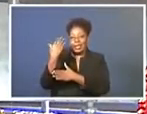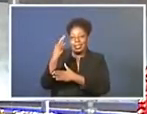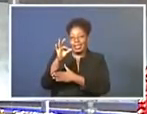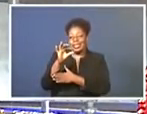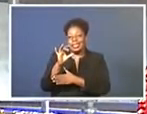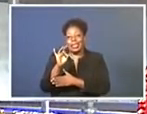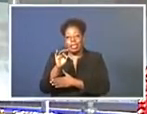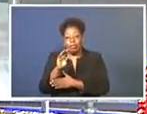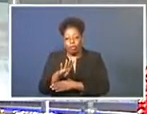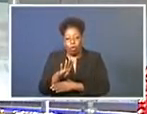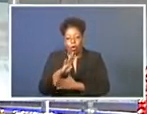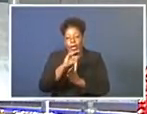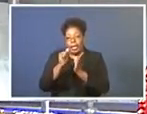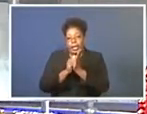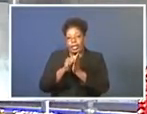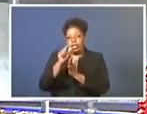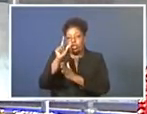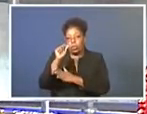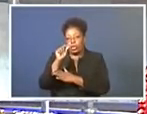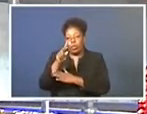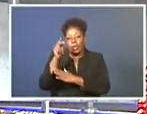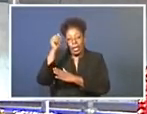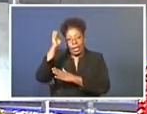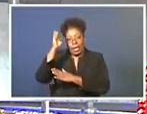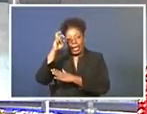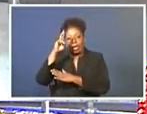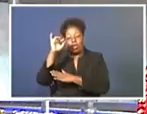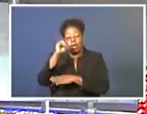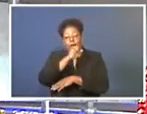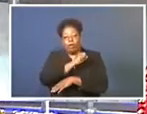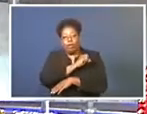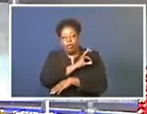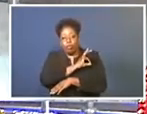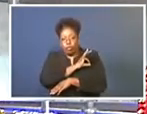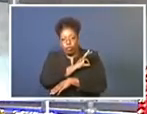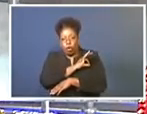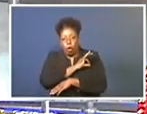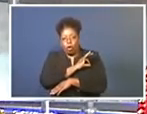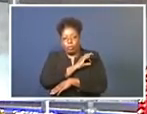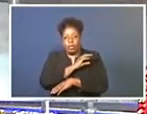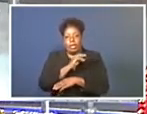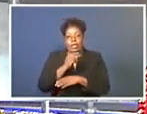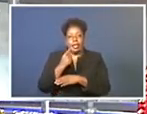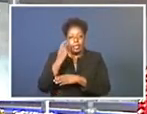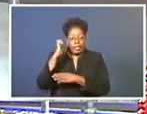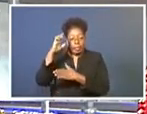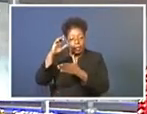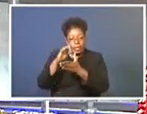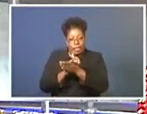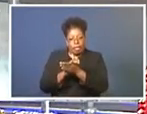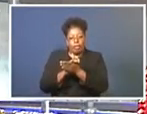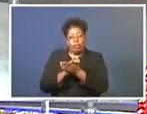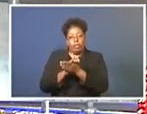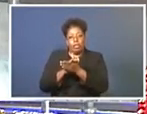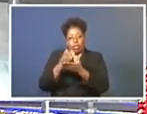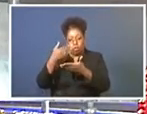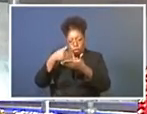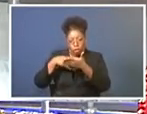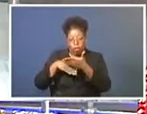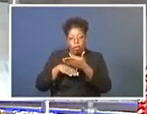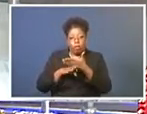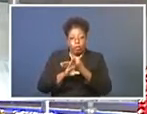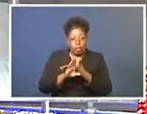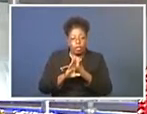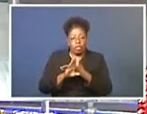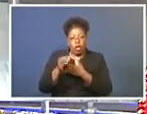1984, 21-year-old Eric Stubbs walked into life at Key allegedly believing himself to be the reincarnation of Adam. The man